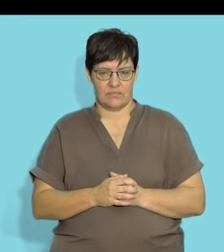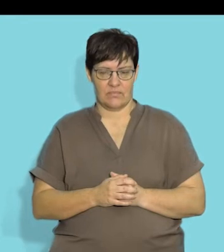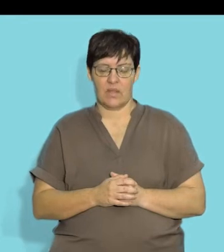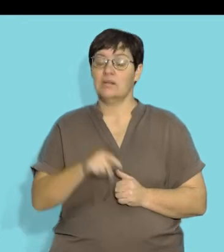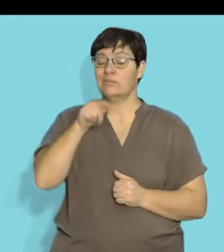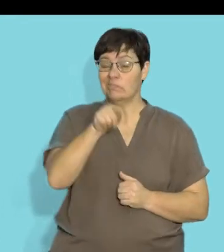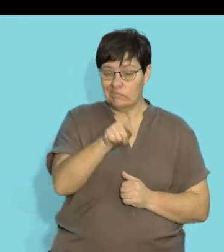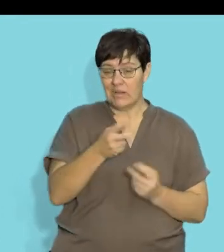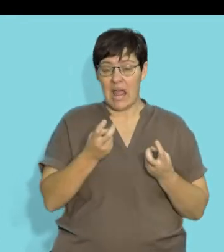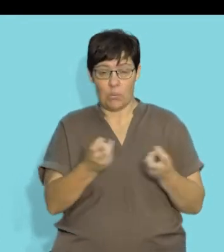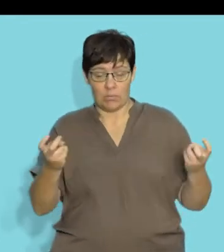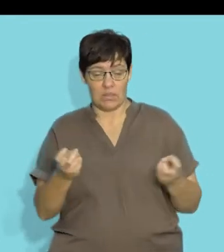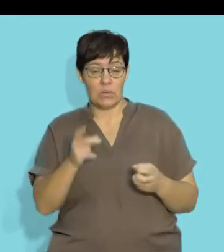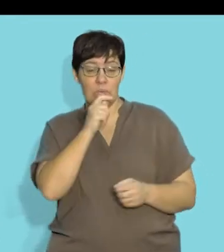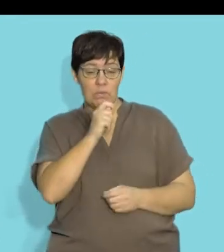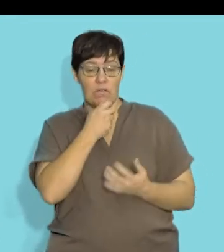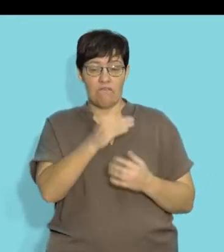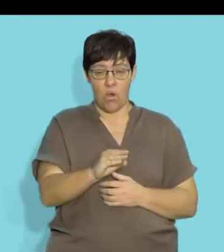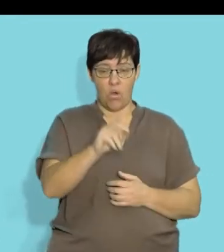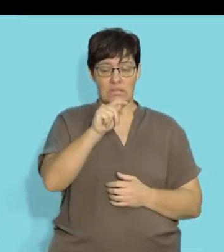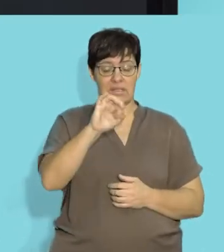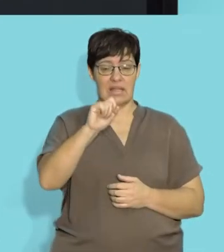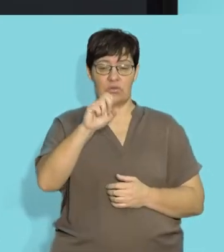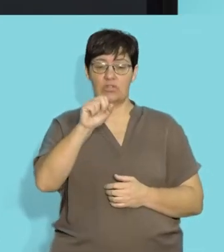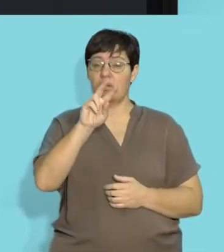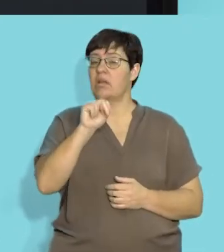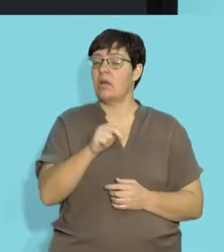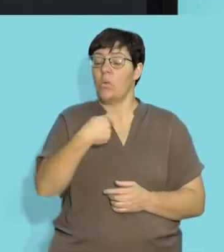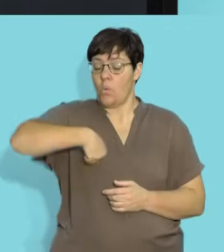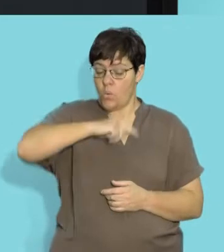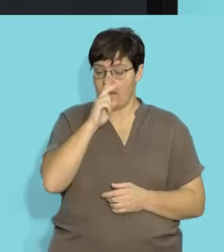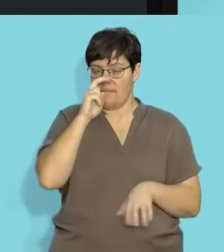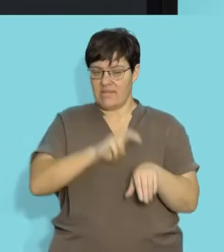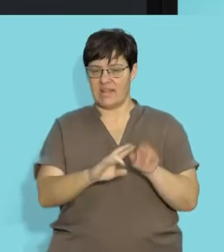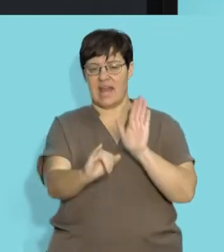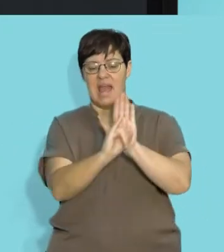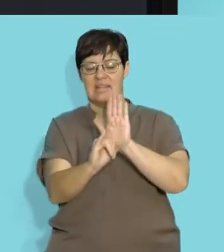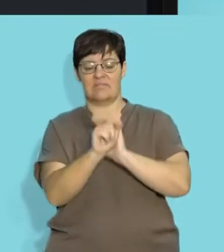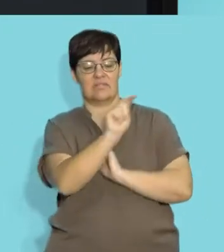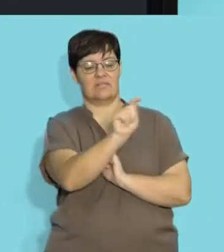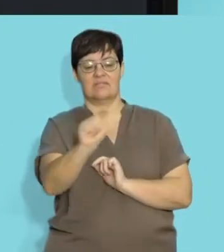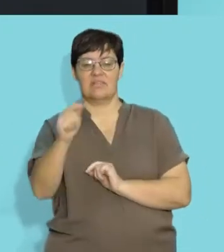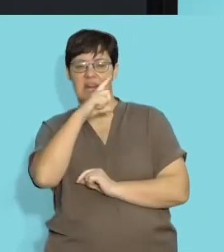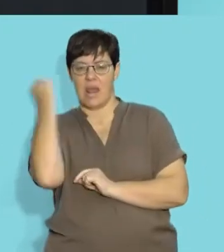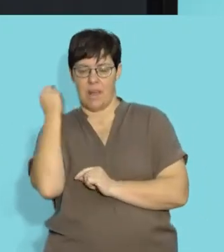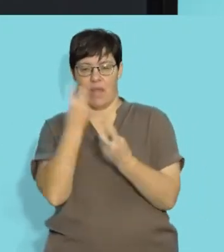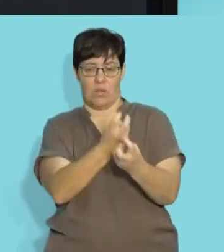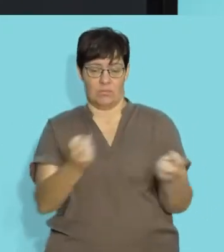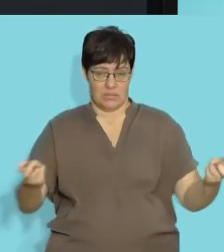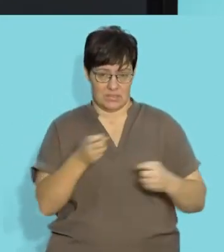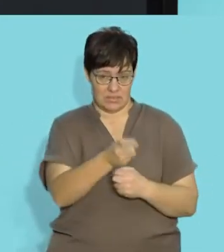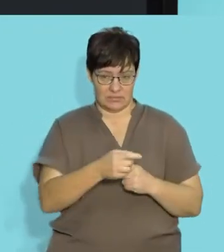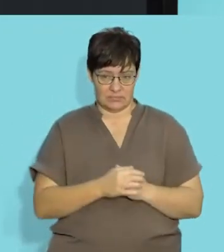a titration? So what remains important is also for us to be able to identify the correct names of